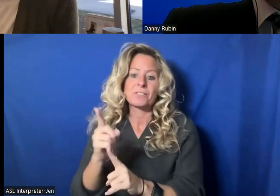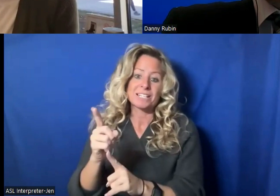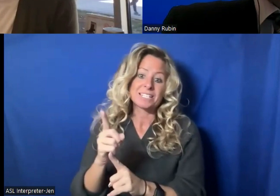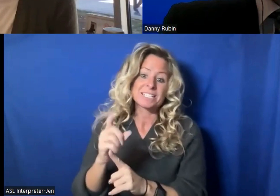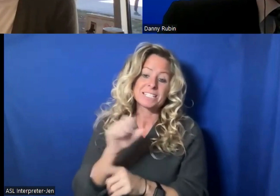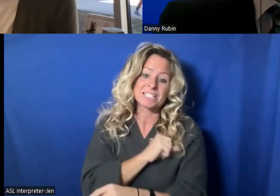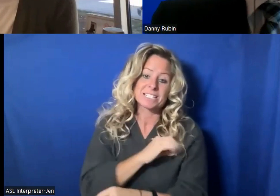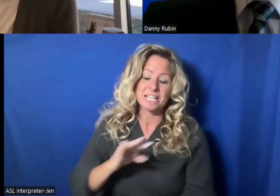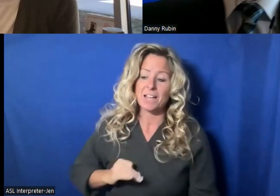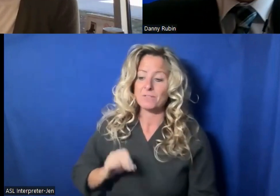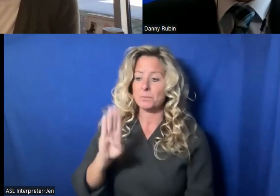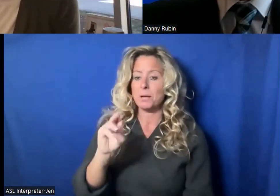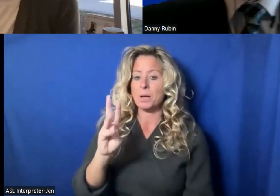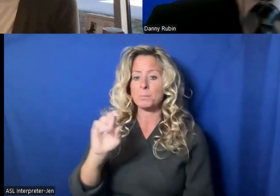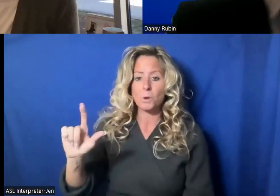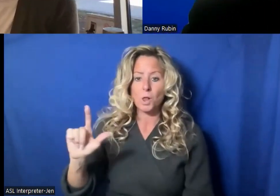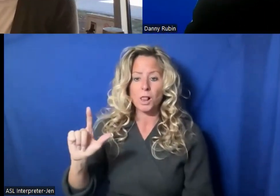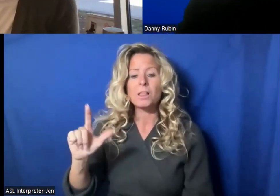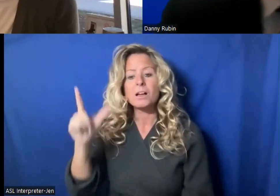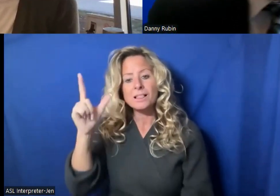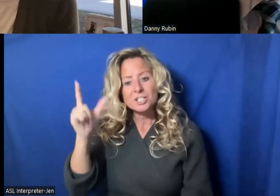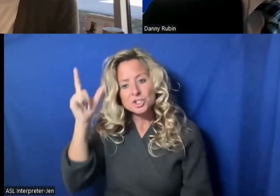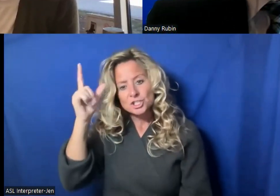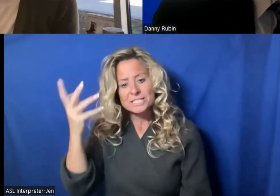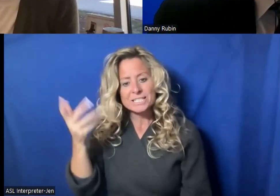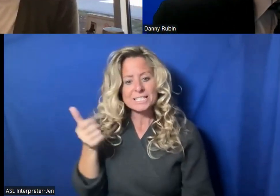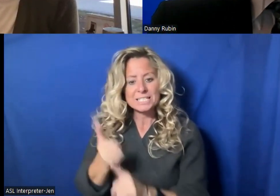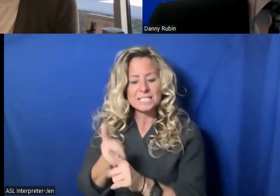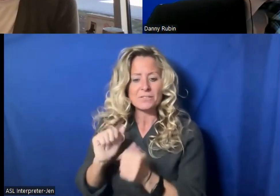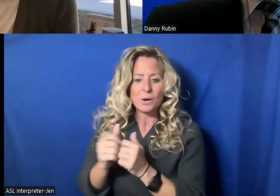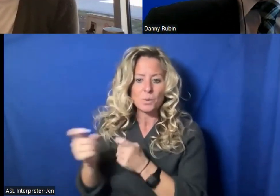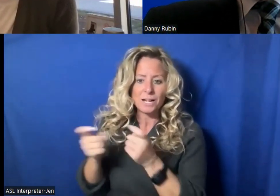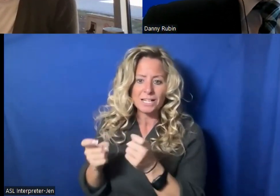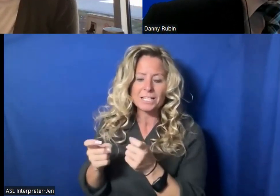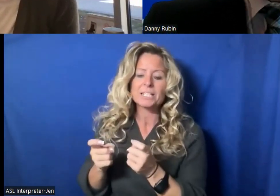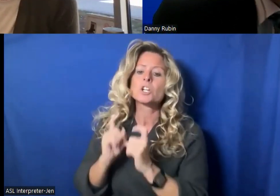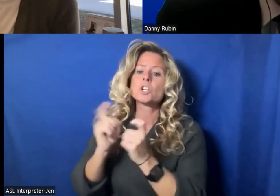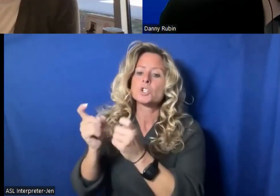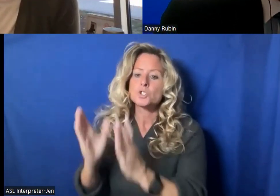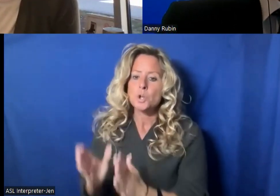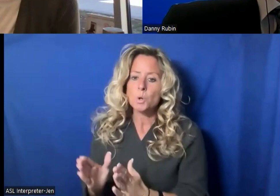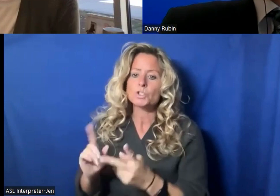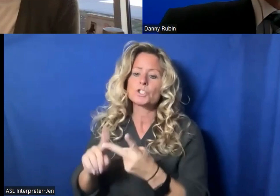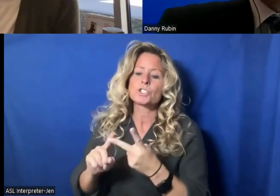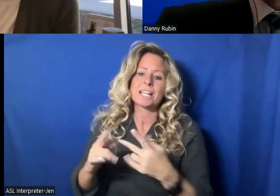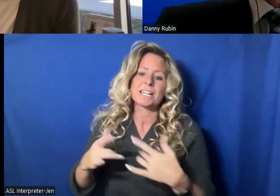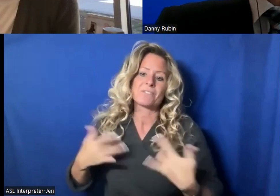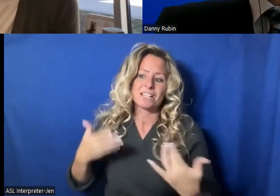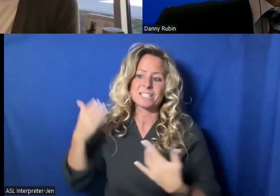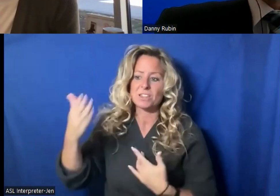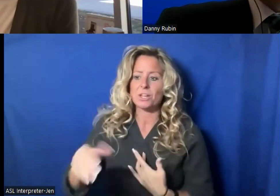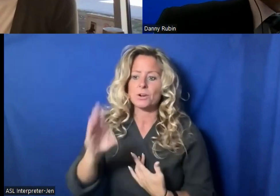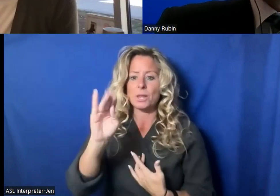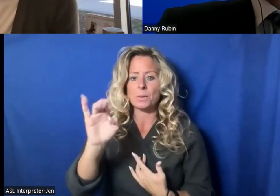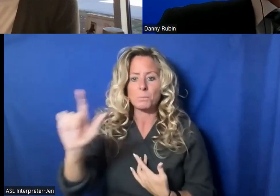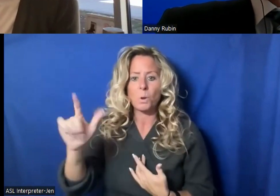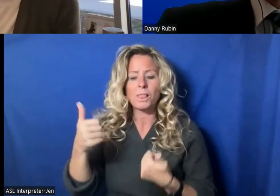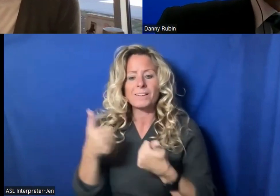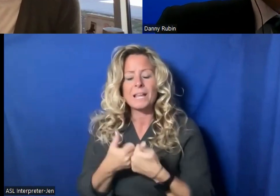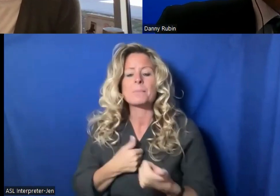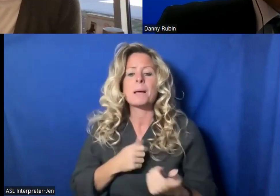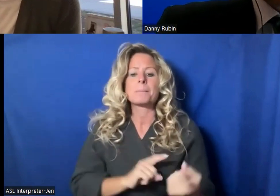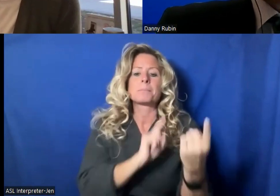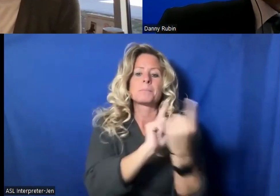bowl logistics and how we're handling donors and events that we're doing at the bowl game. I'm meeting